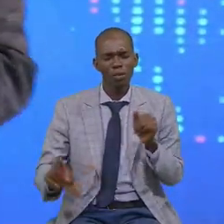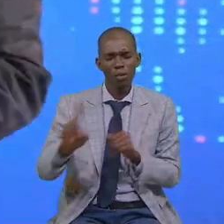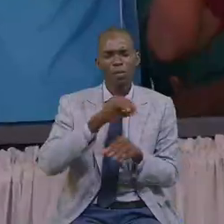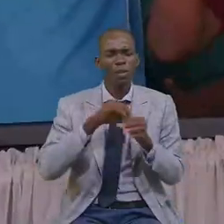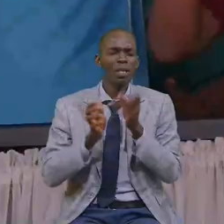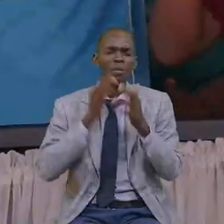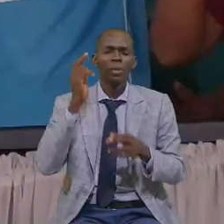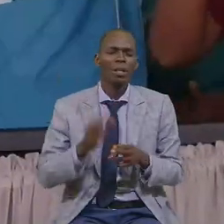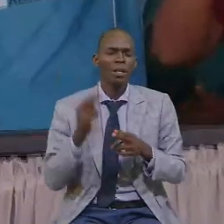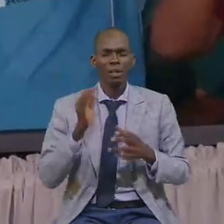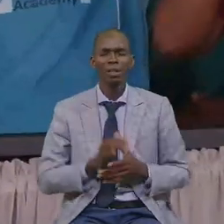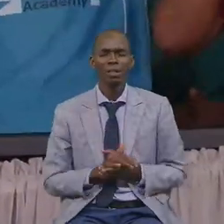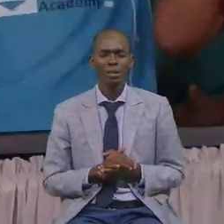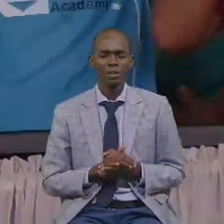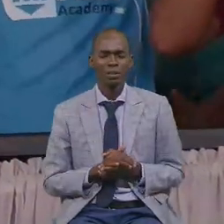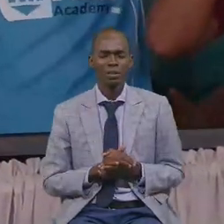name.